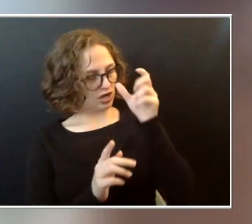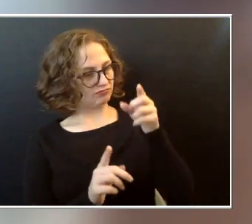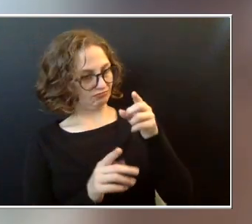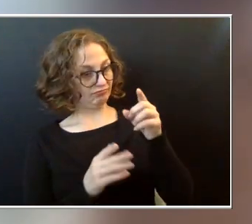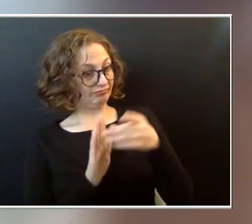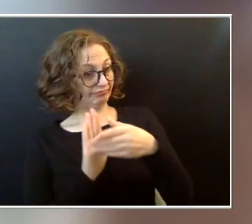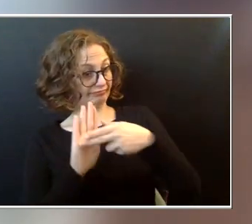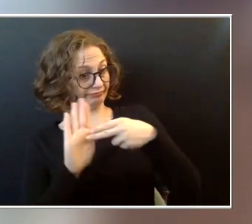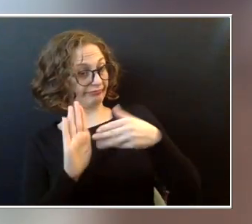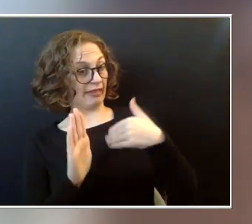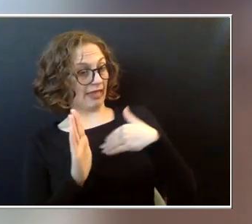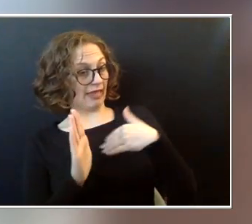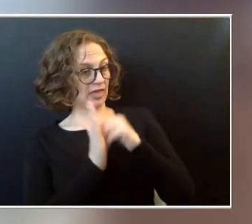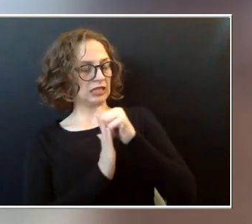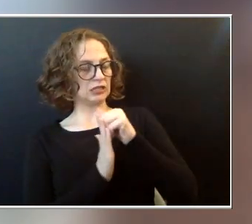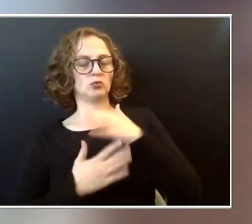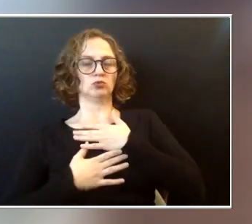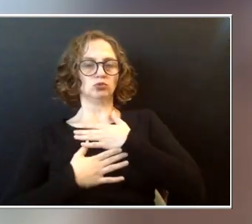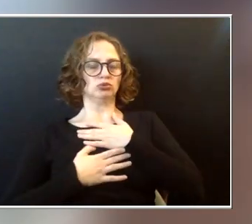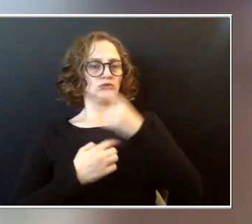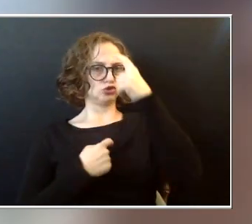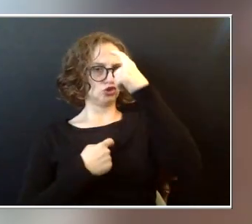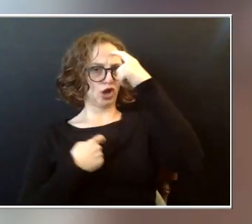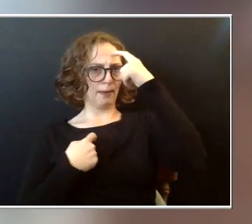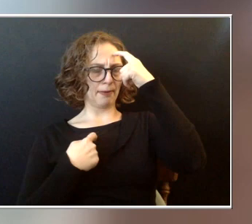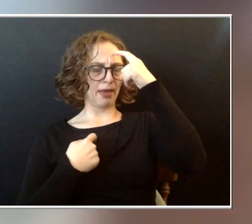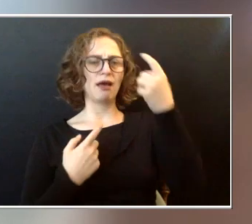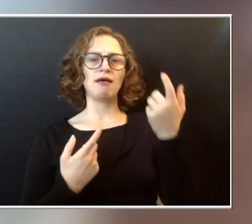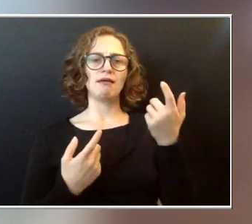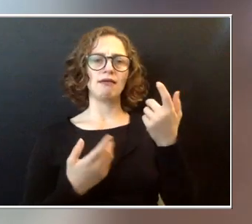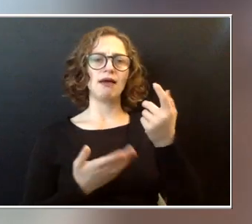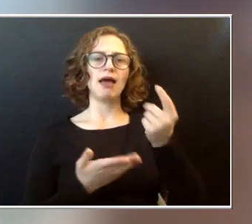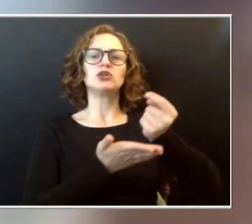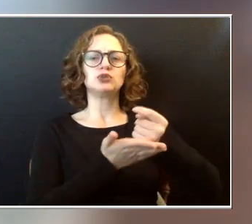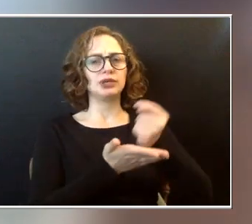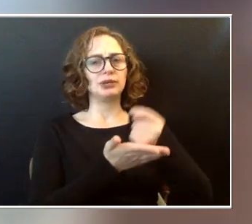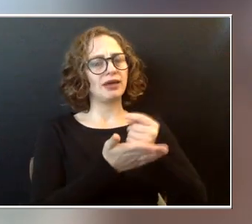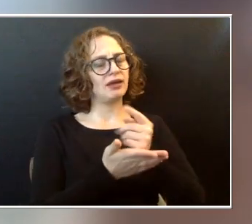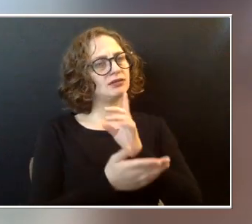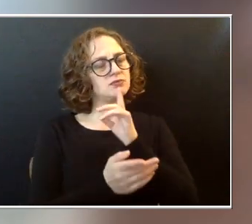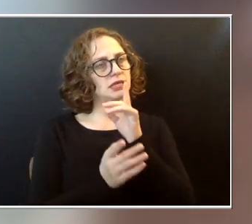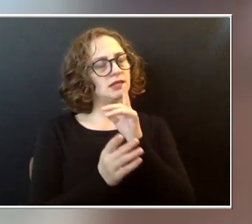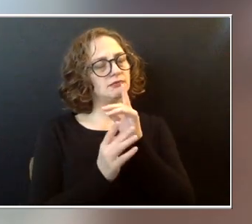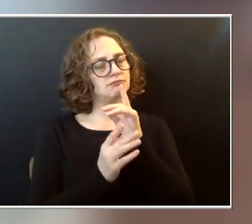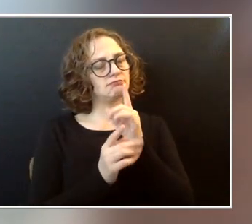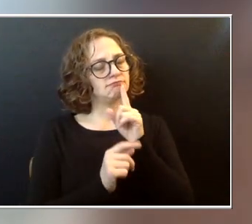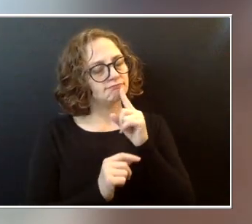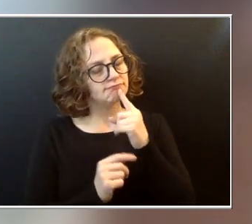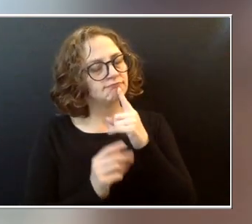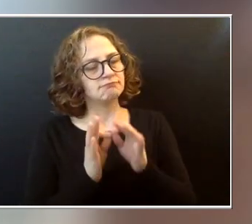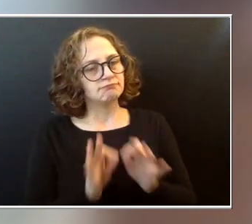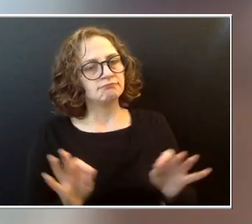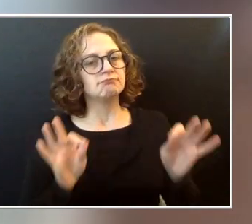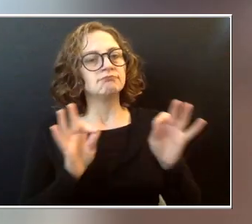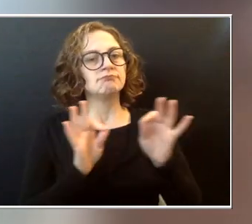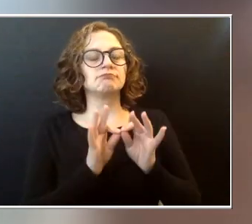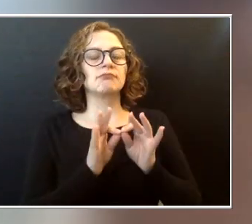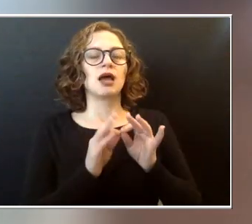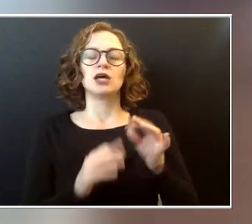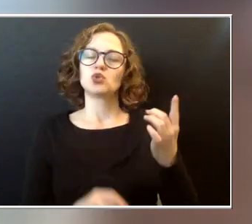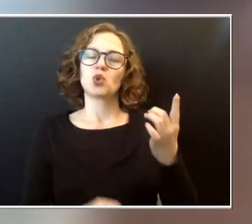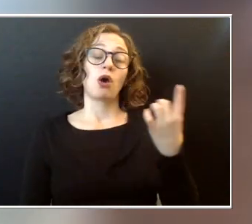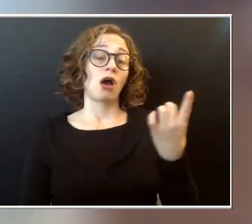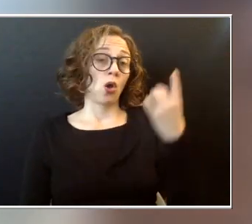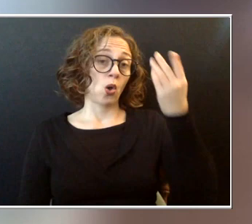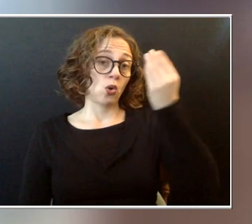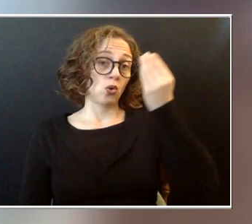so important in terms of how patients going to do. I always tell my patients, you have to feel comfortable